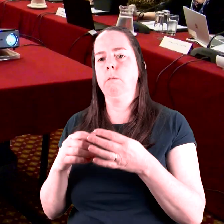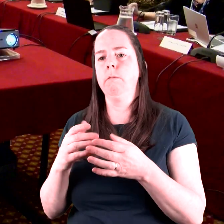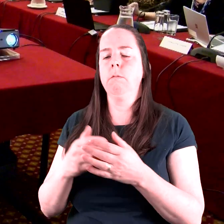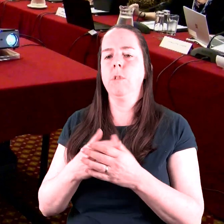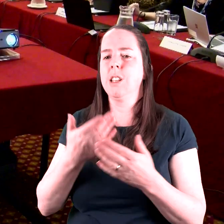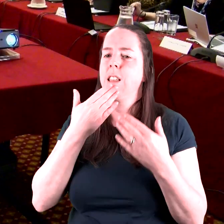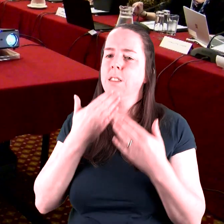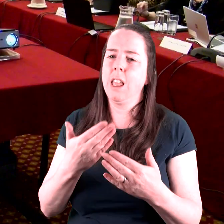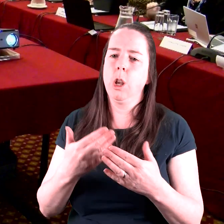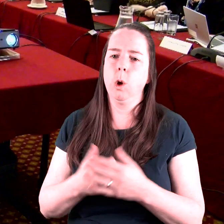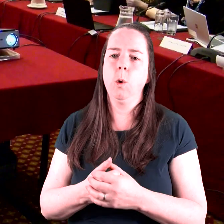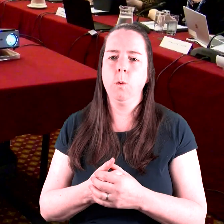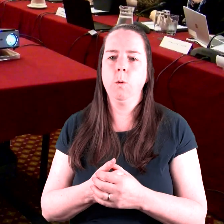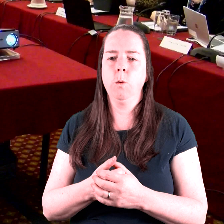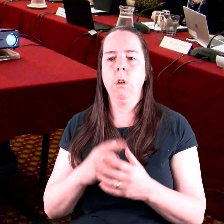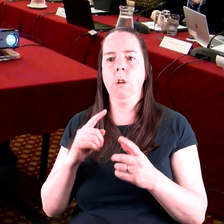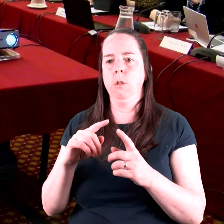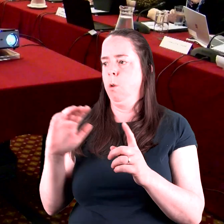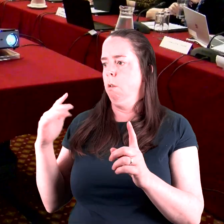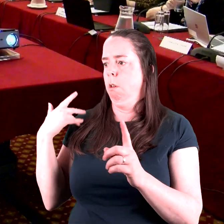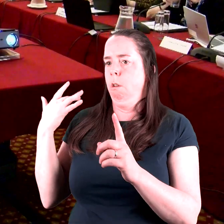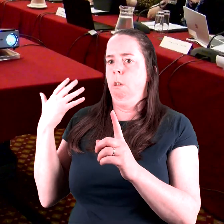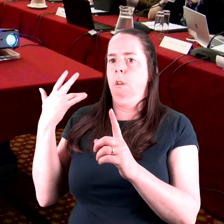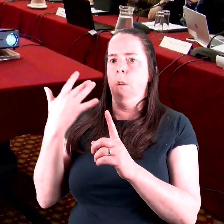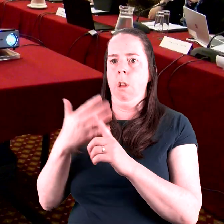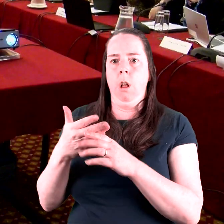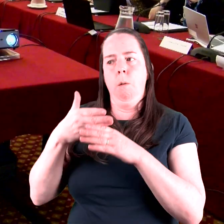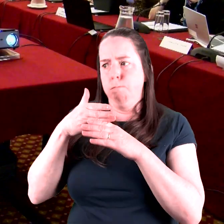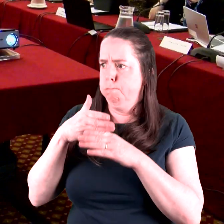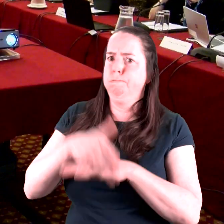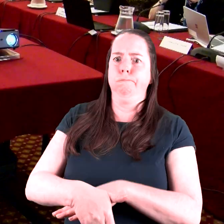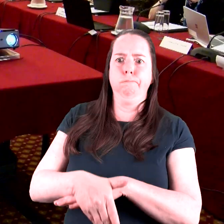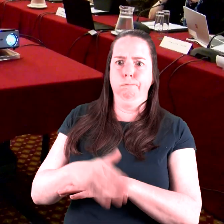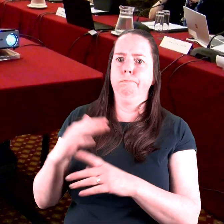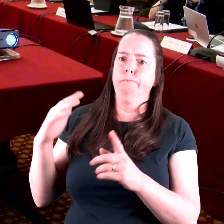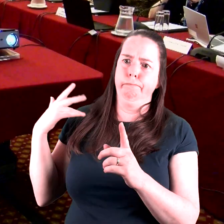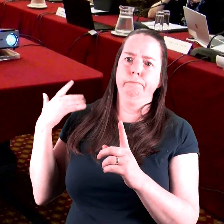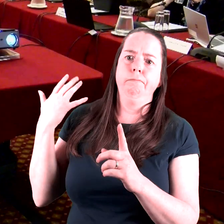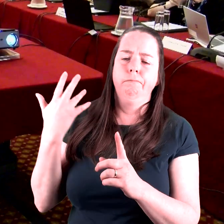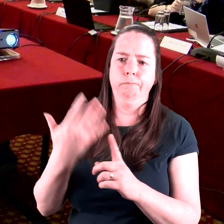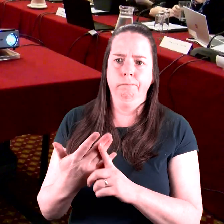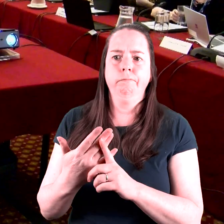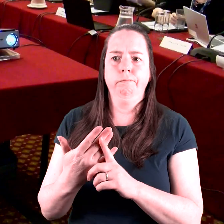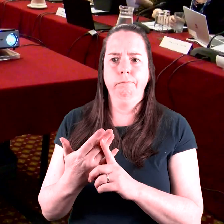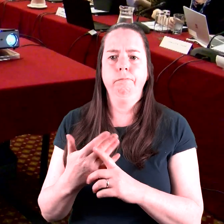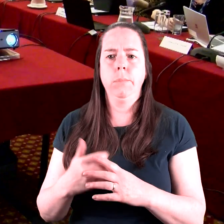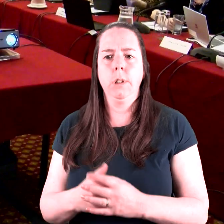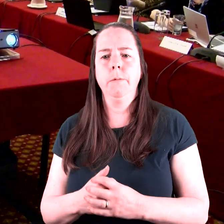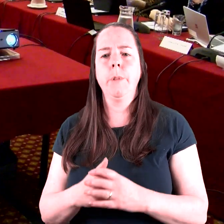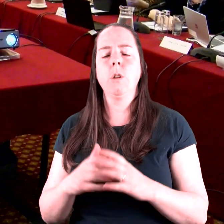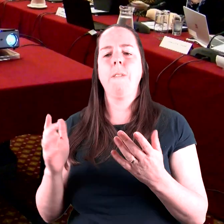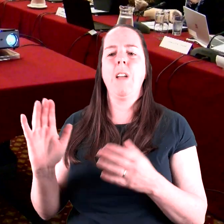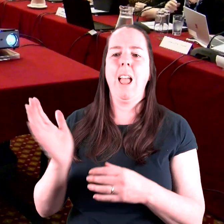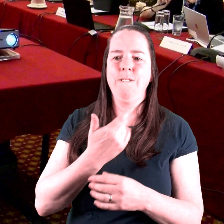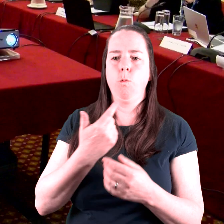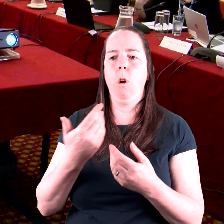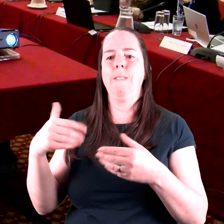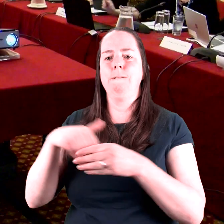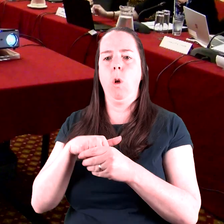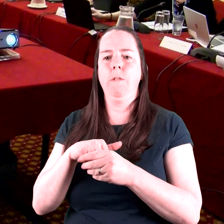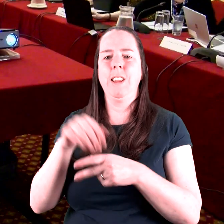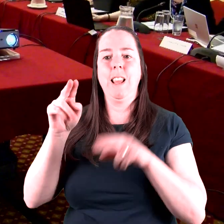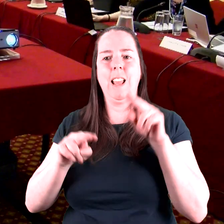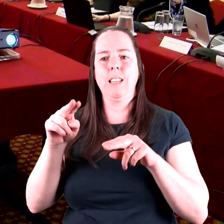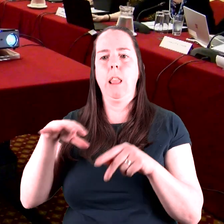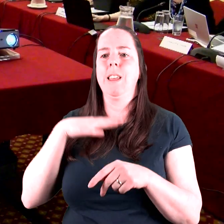second to last slide, just says thank you. To get to the point that we are today has taken a huge amount of work so far. So for everyone